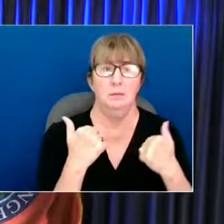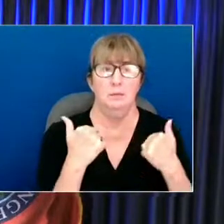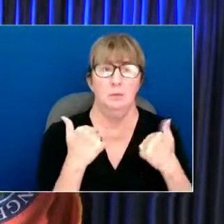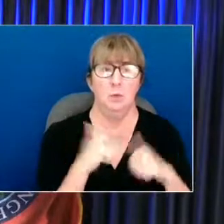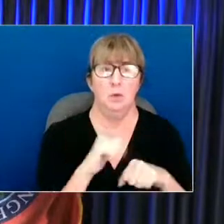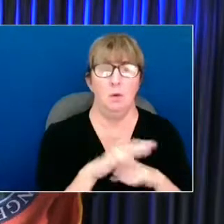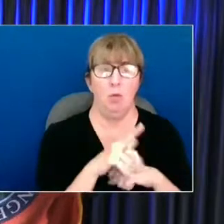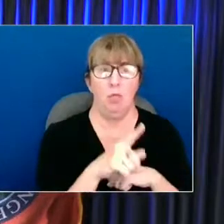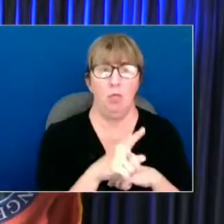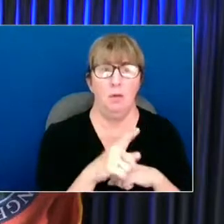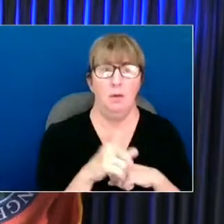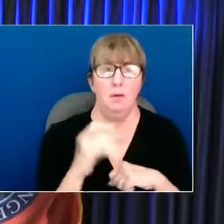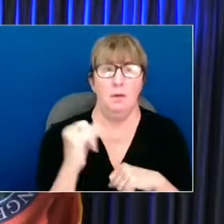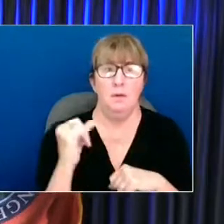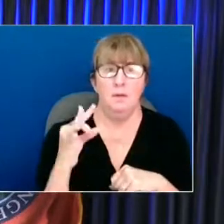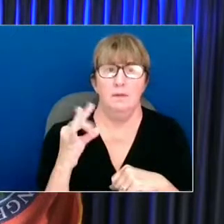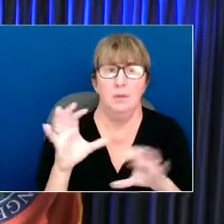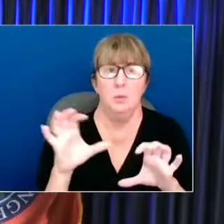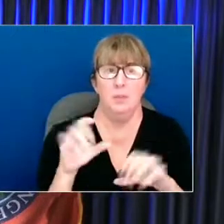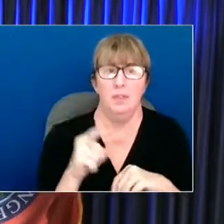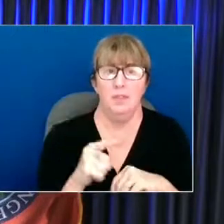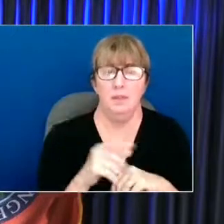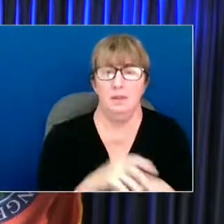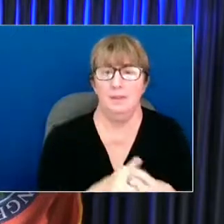a slight rotation?